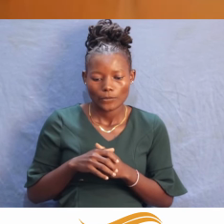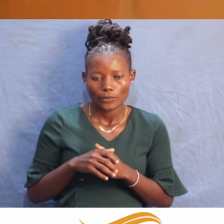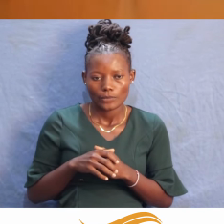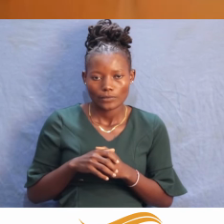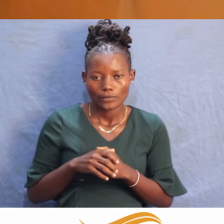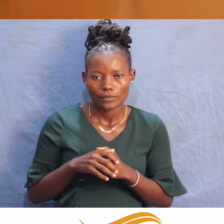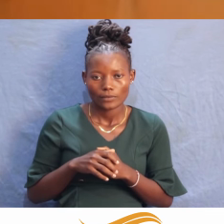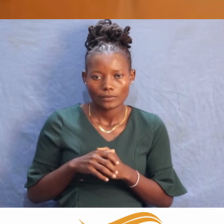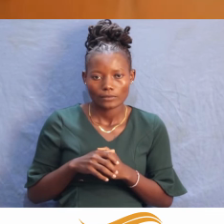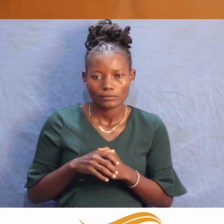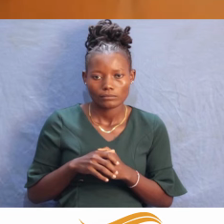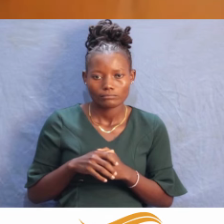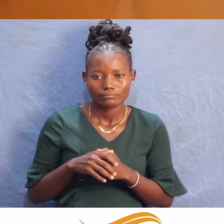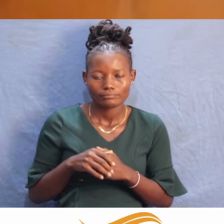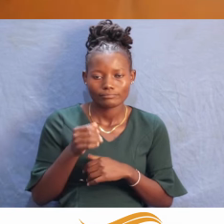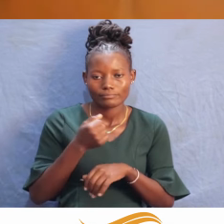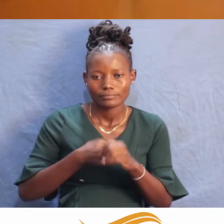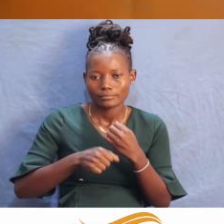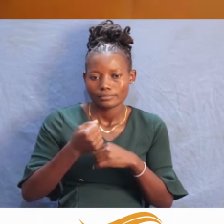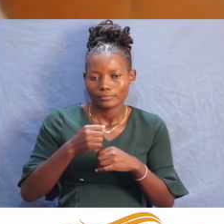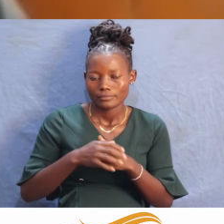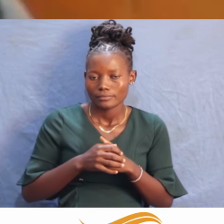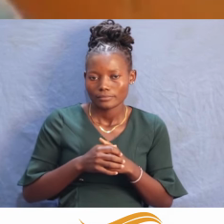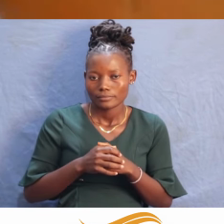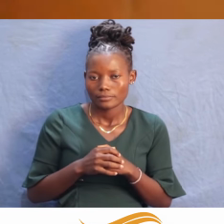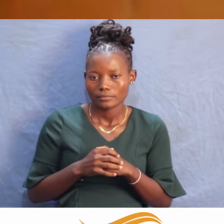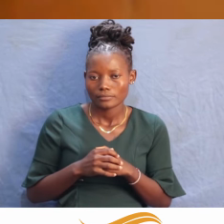the body recovers after the exercise.